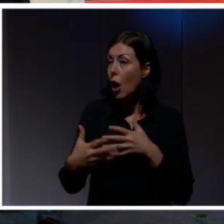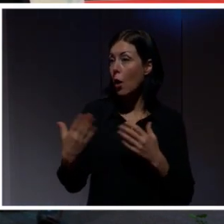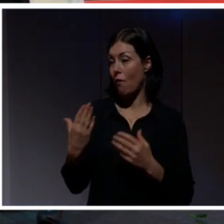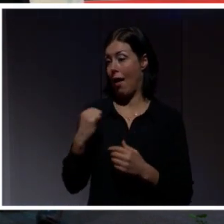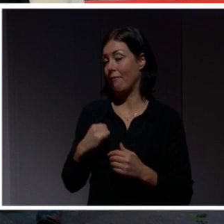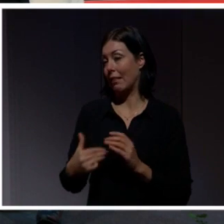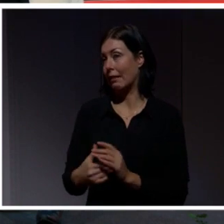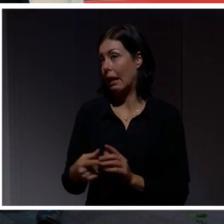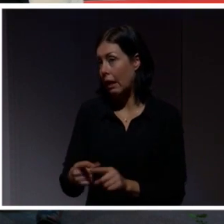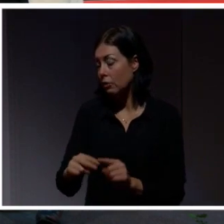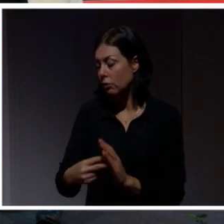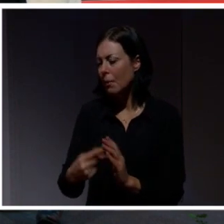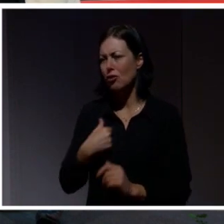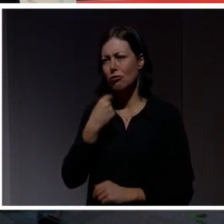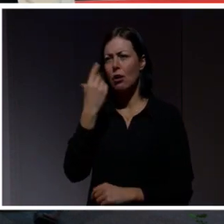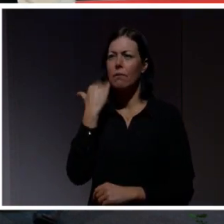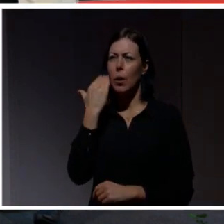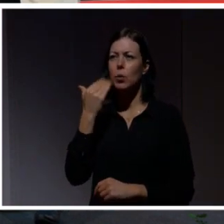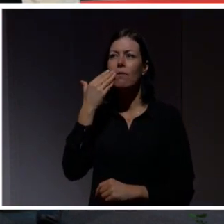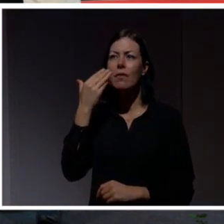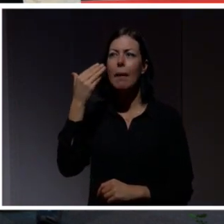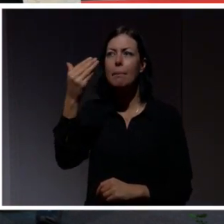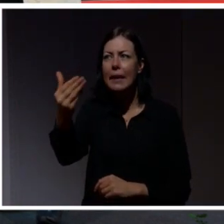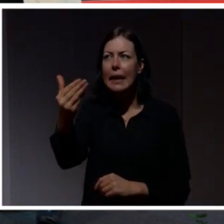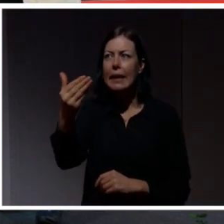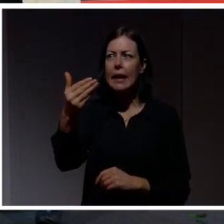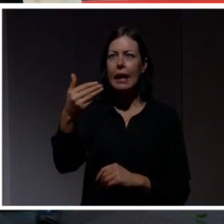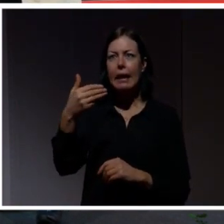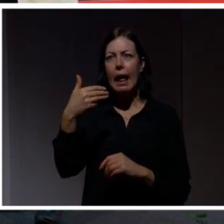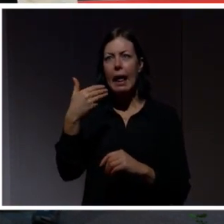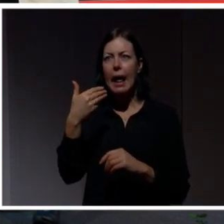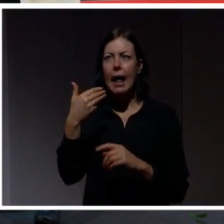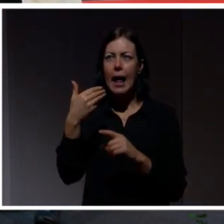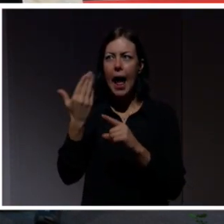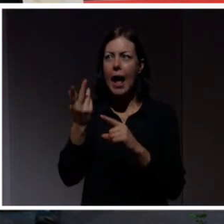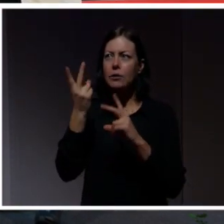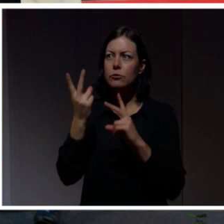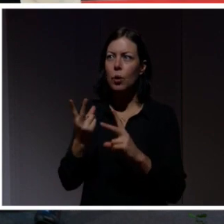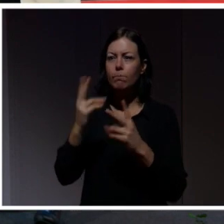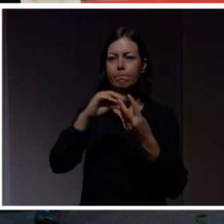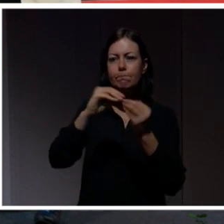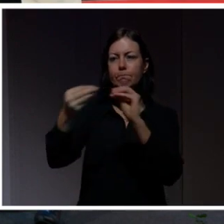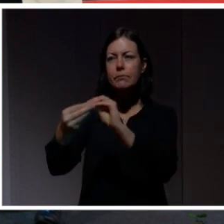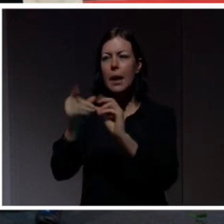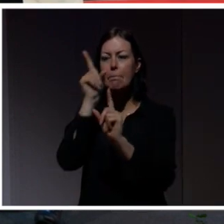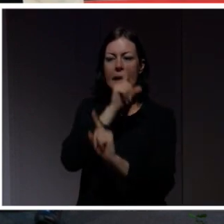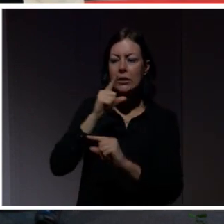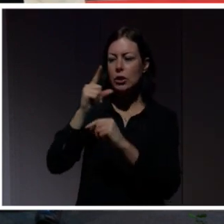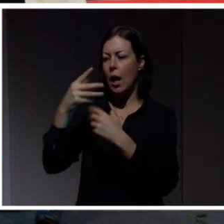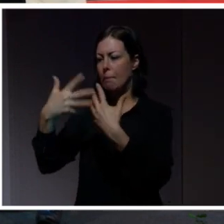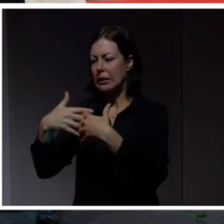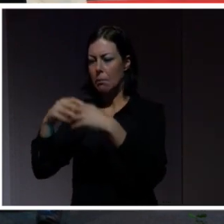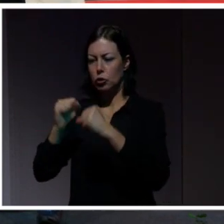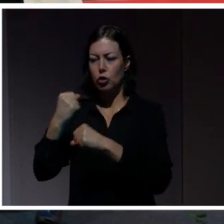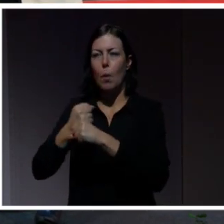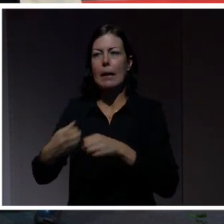as I said before, I really think that the future is collaborative, where you will see human and machine work together in order to get more